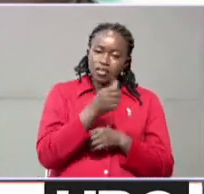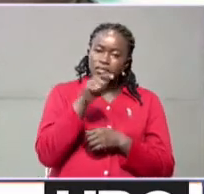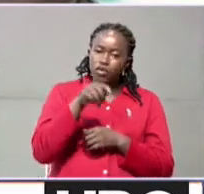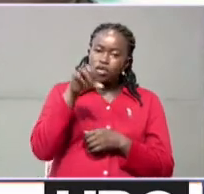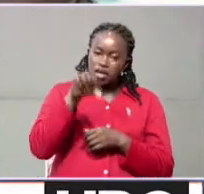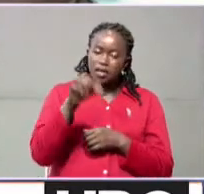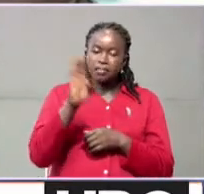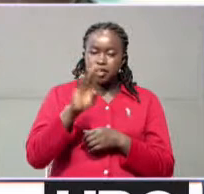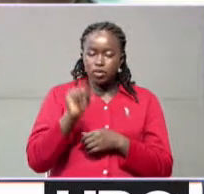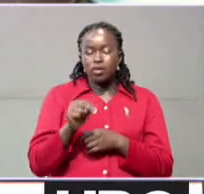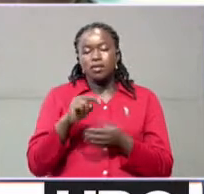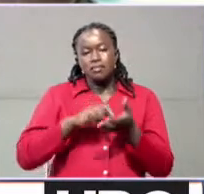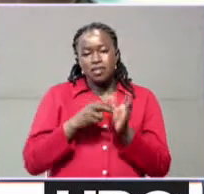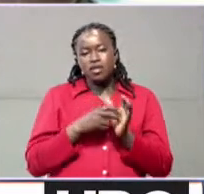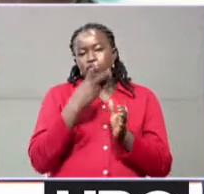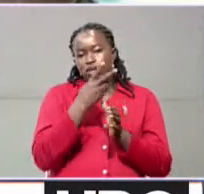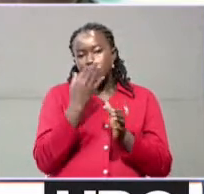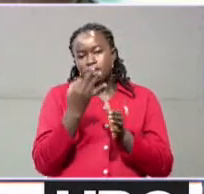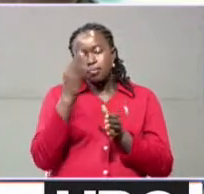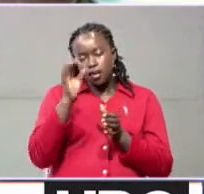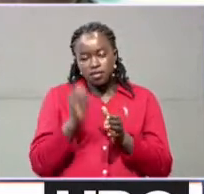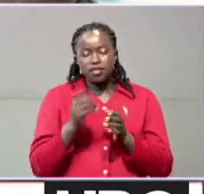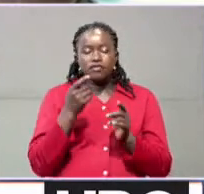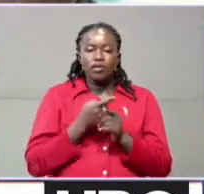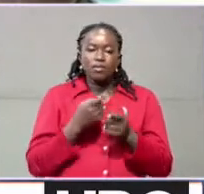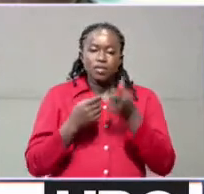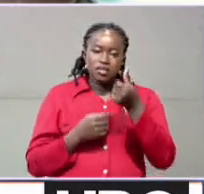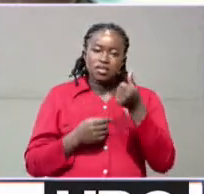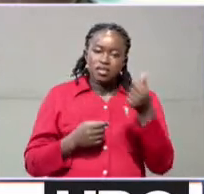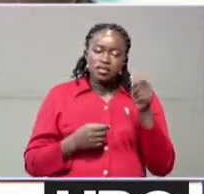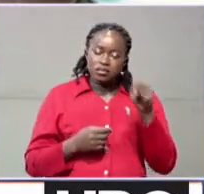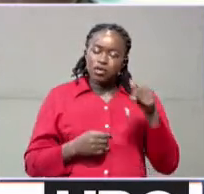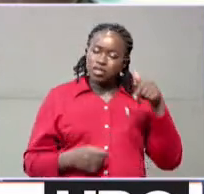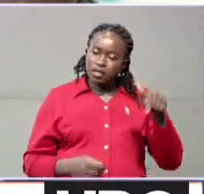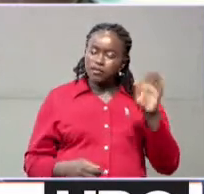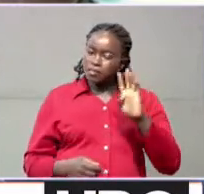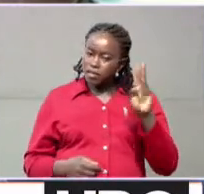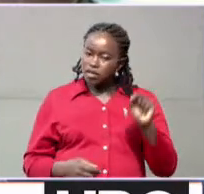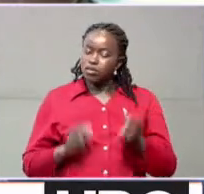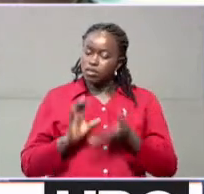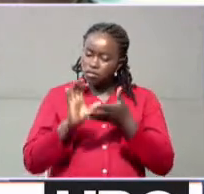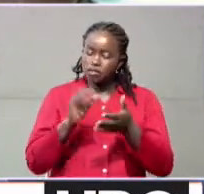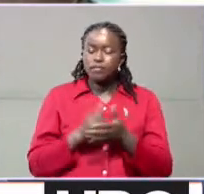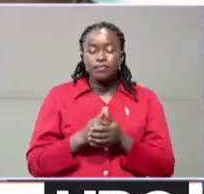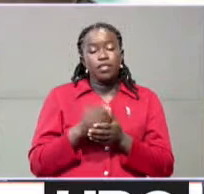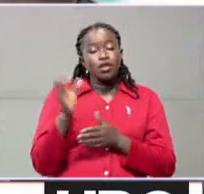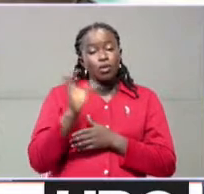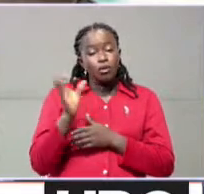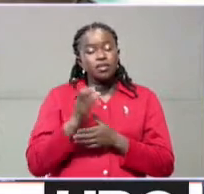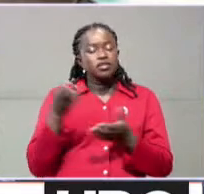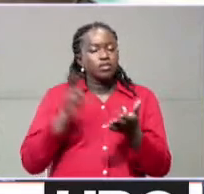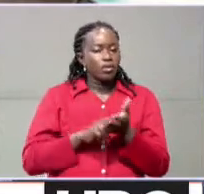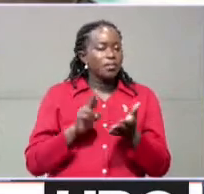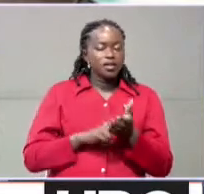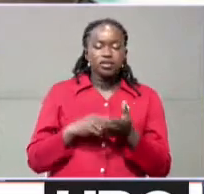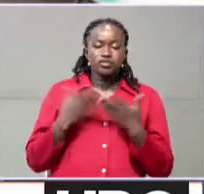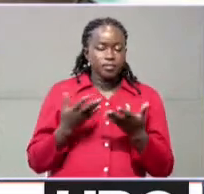23 percent out of 66.7 billion disbursed committee recommendations